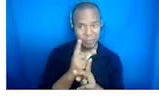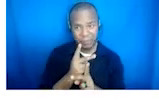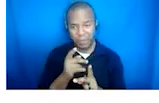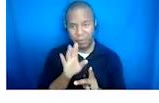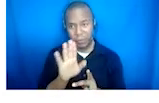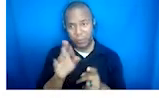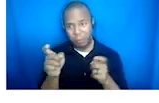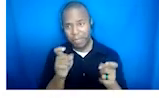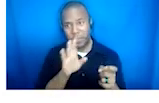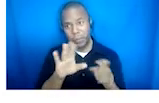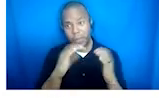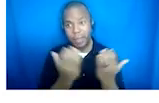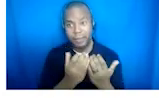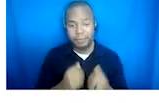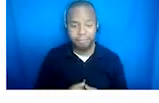your class.